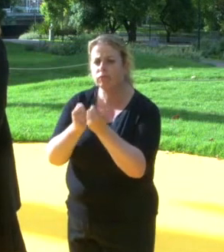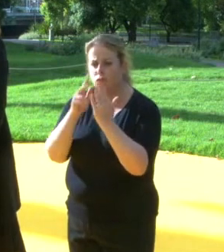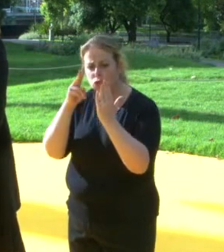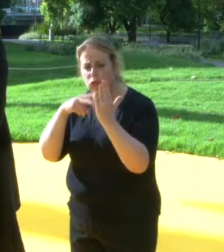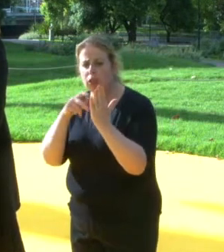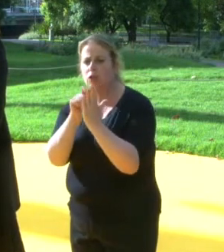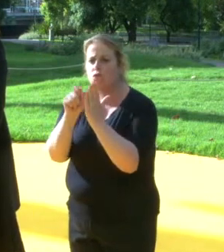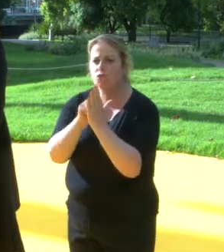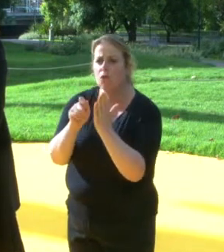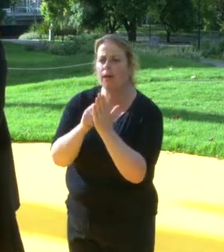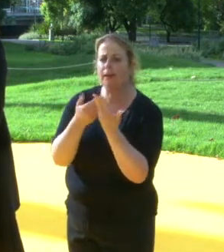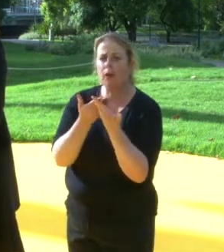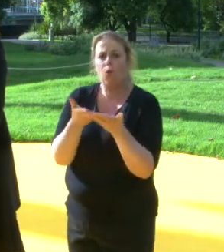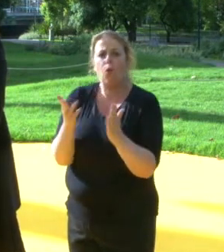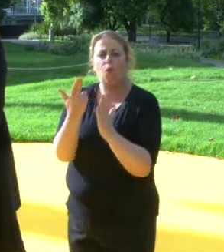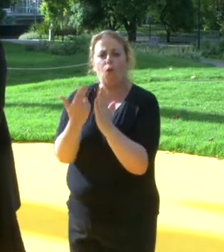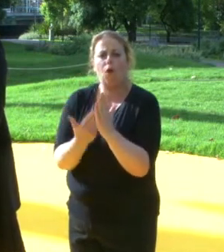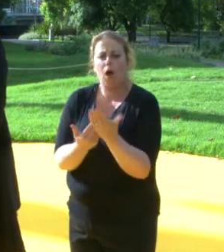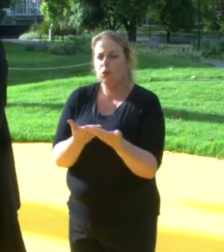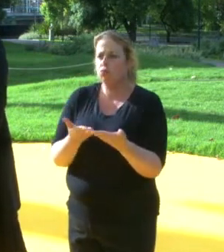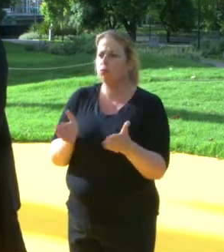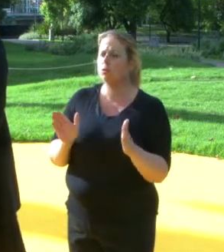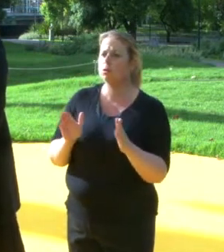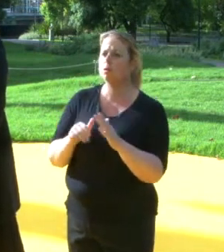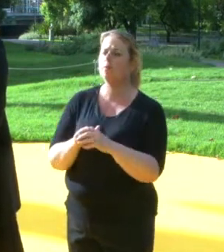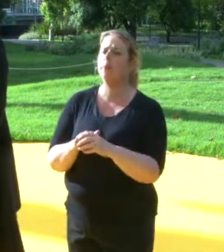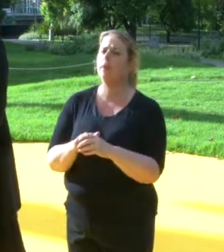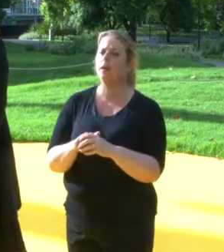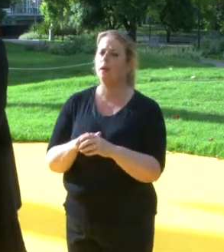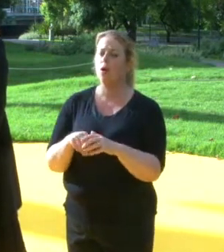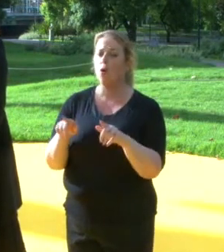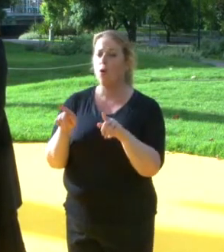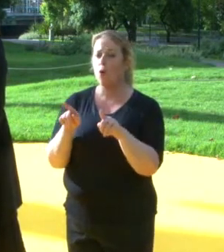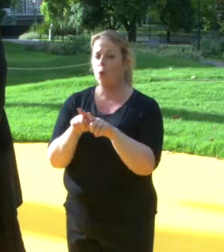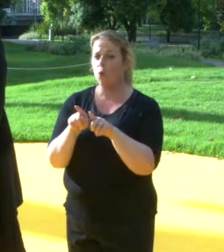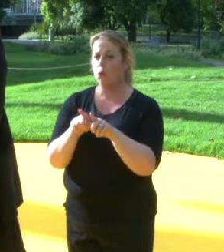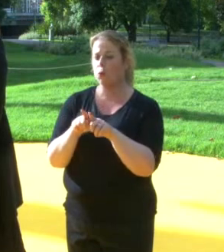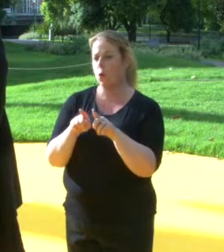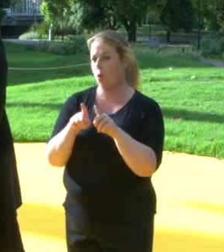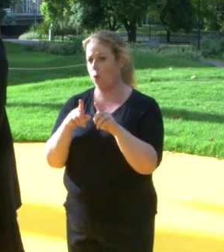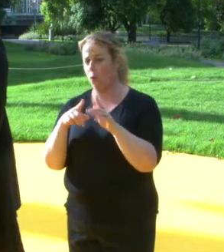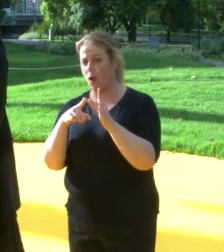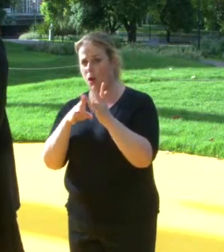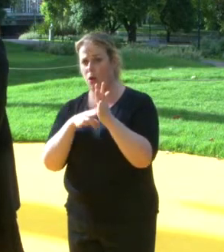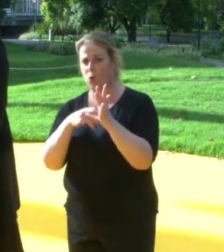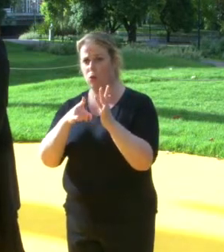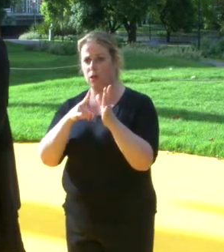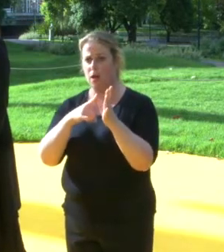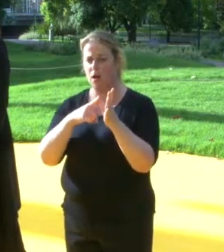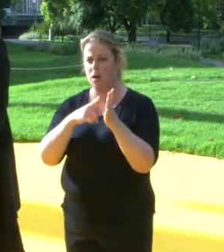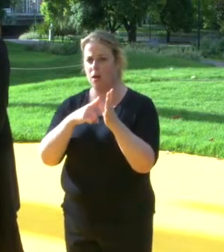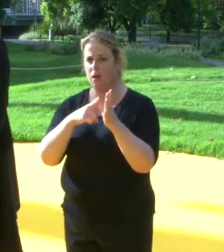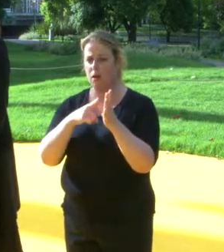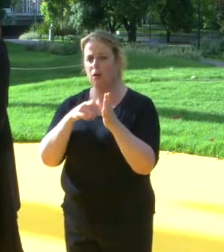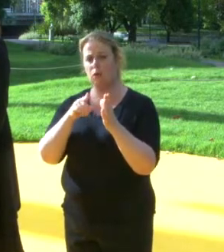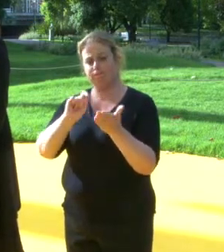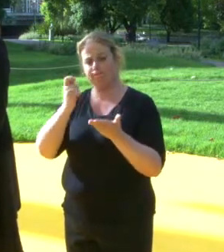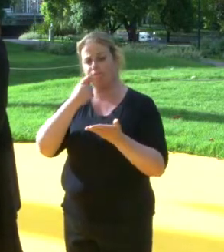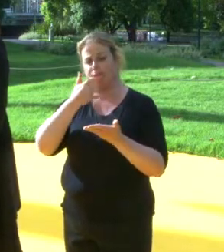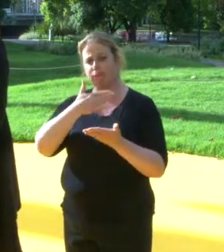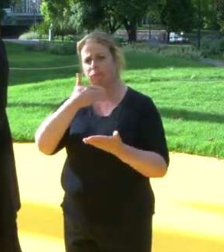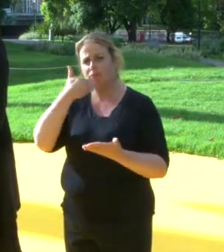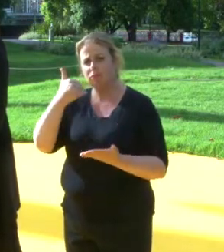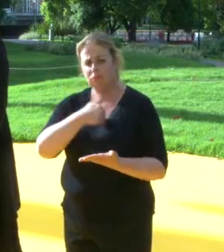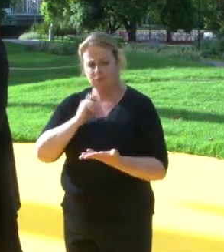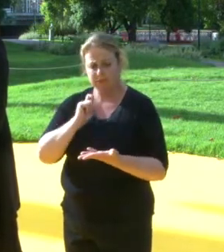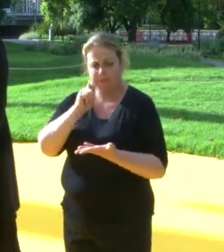broadly. To Maureen and Tony Wheeler AO, patrons and namesakes of the Wheeler Centre, whose generosity continues to provide a platform